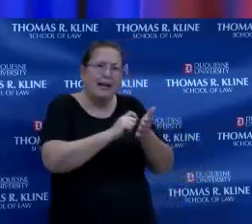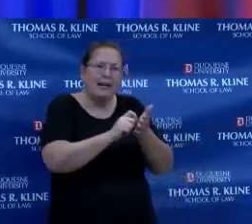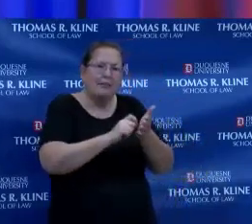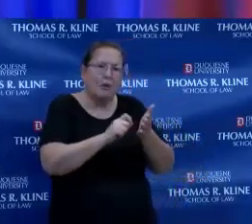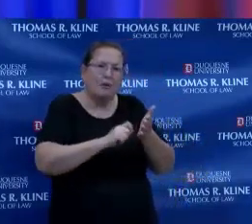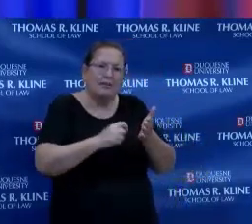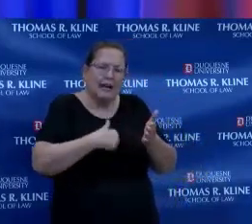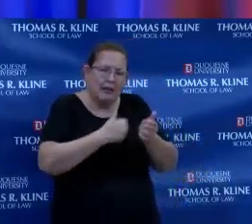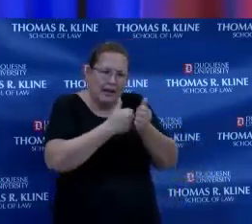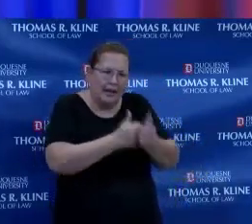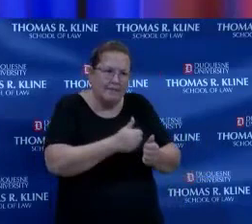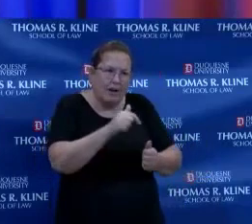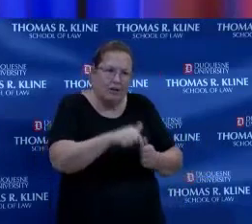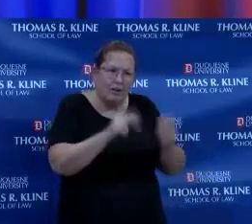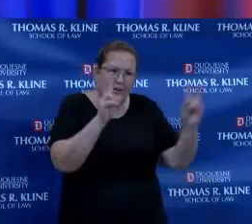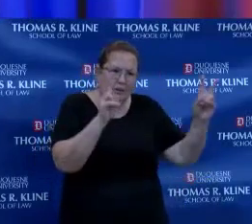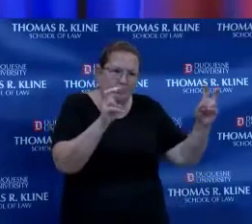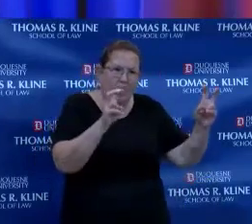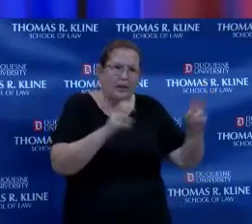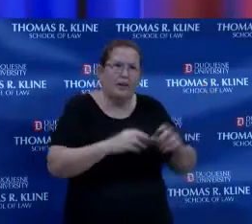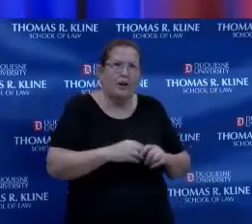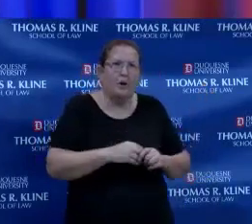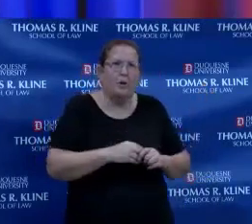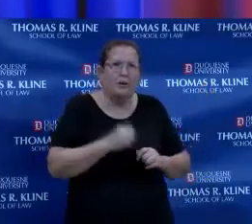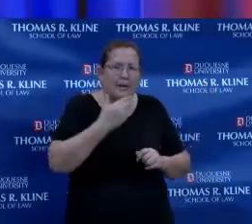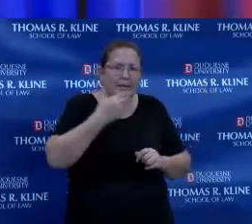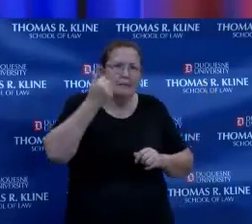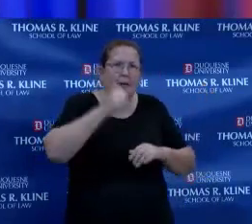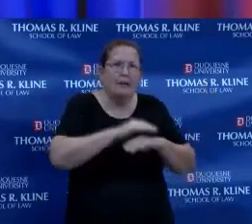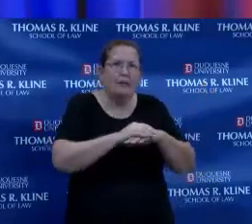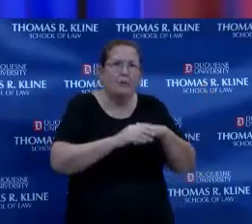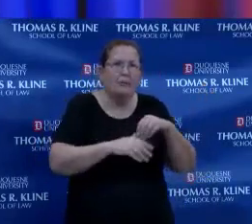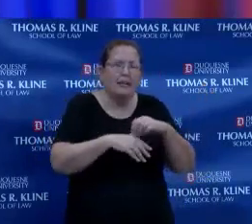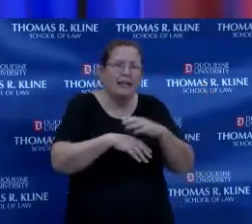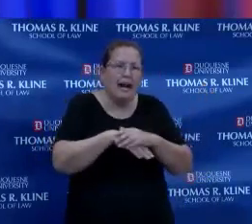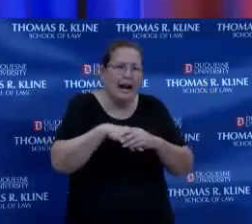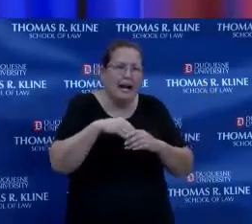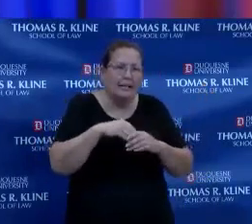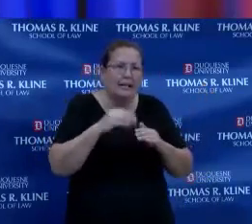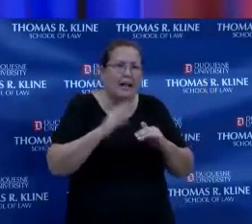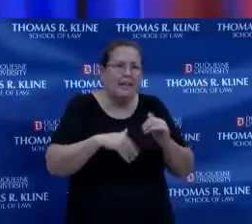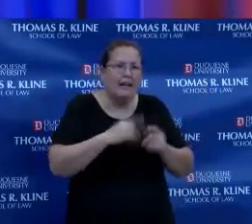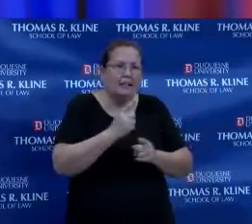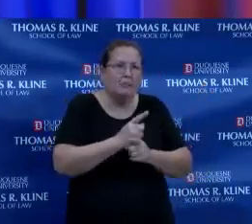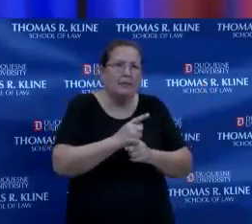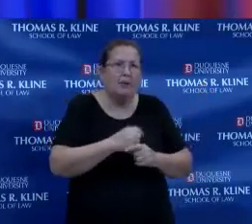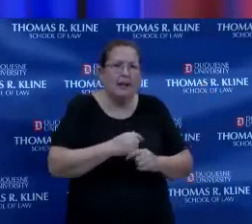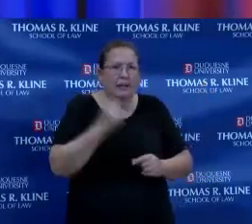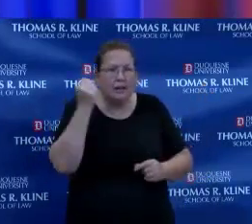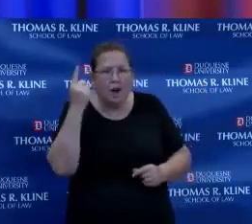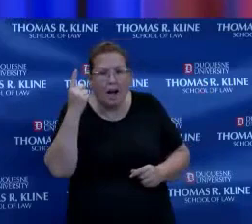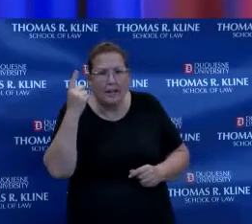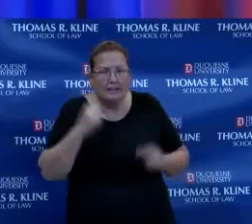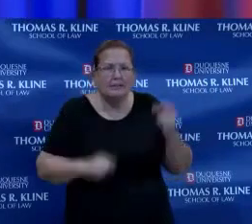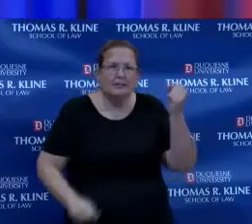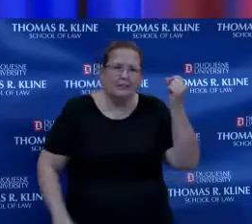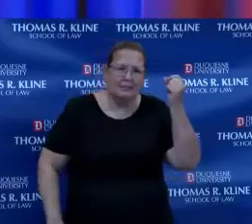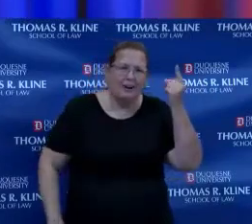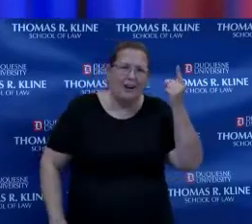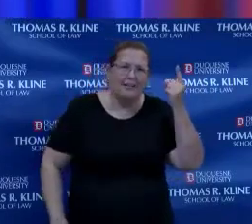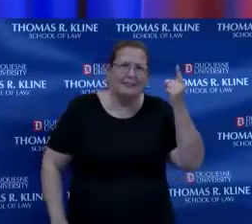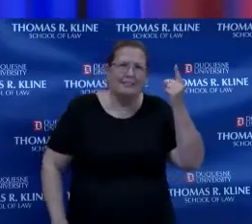live by this motto. It's better to be kind than to be right. Got it?